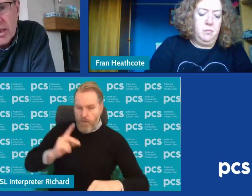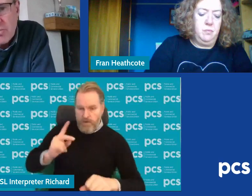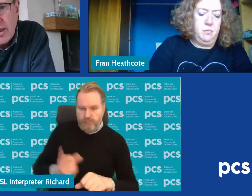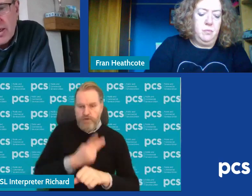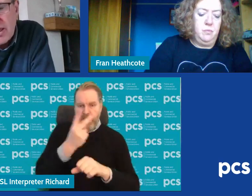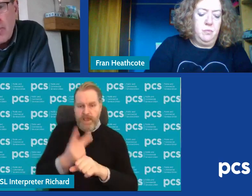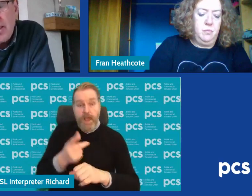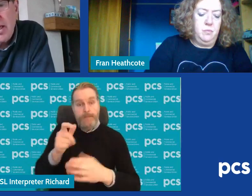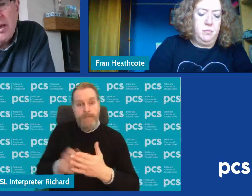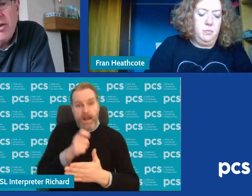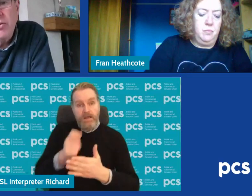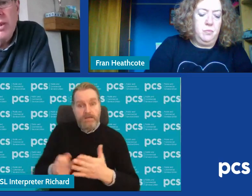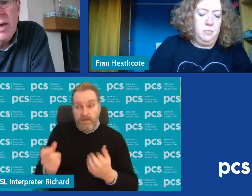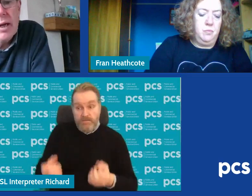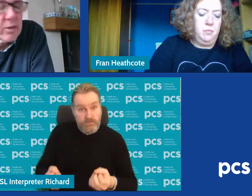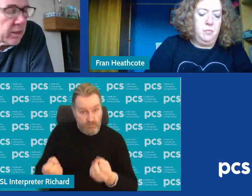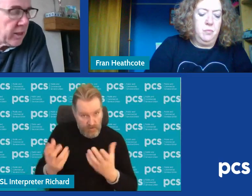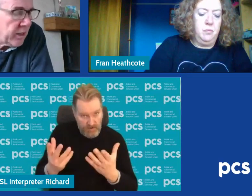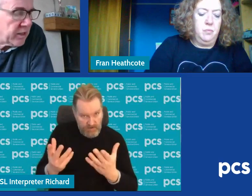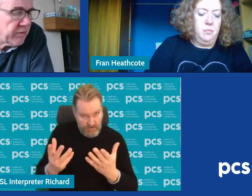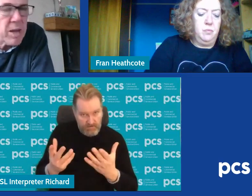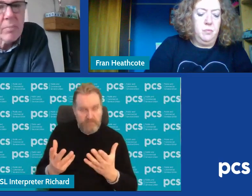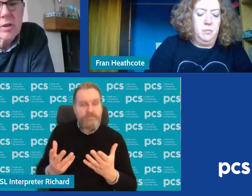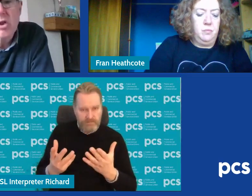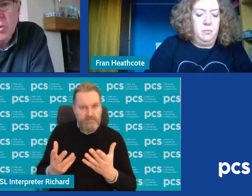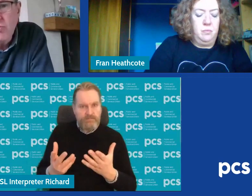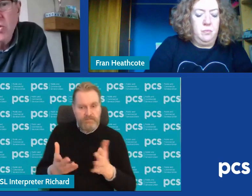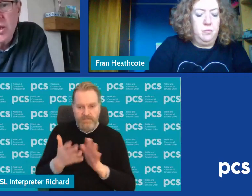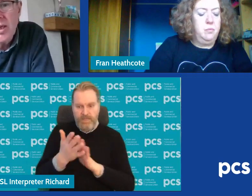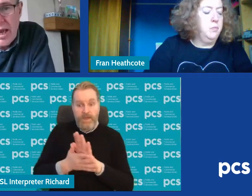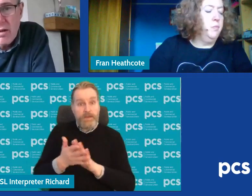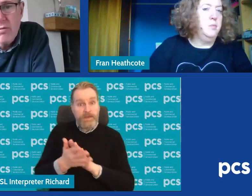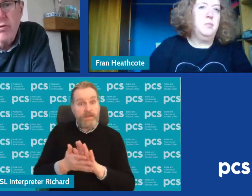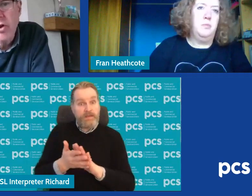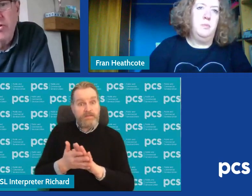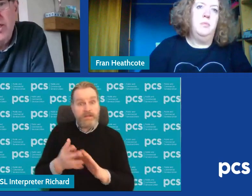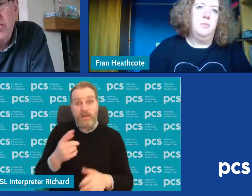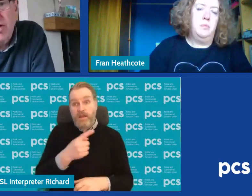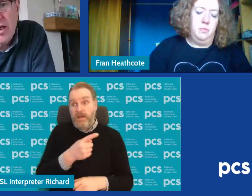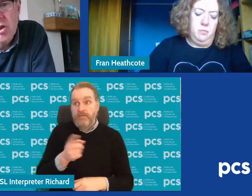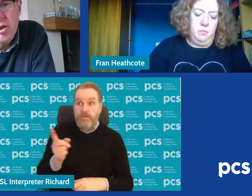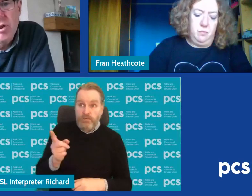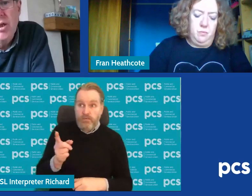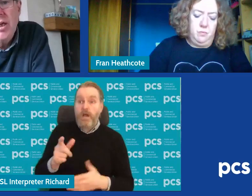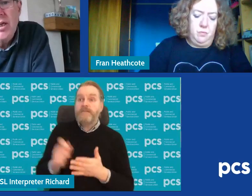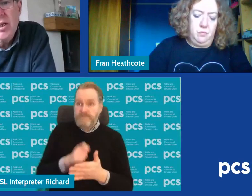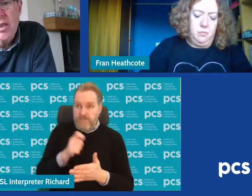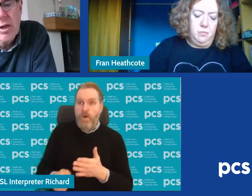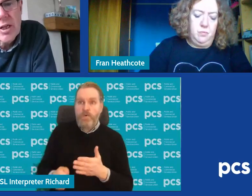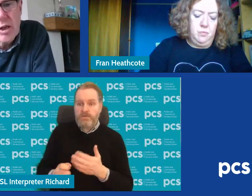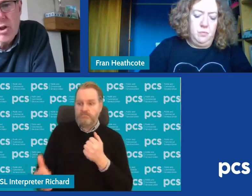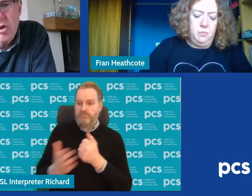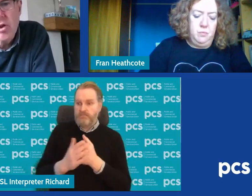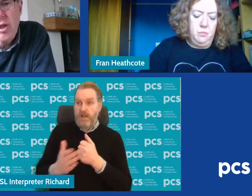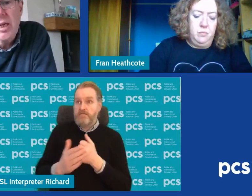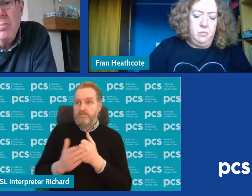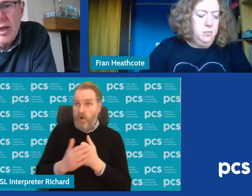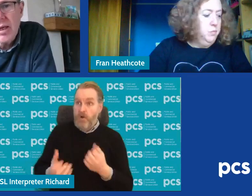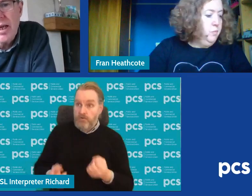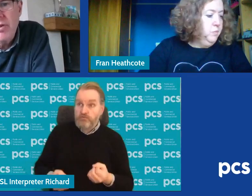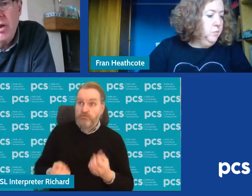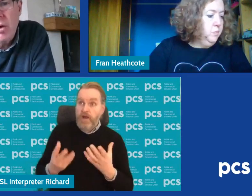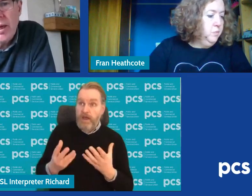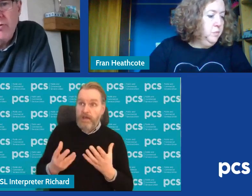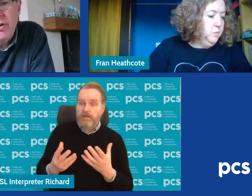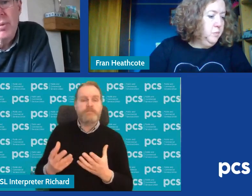the things made clear in the reballot is if members do vote again for further industrial action, it is our intention to keep